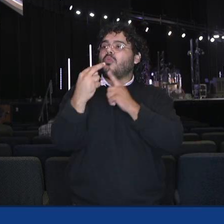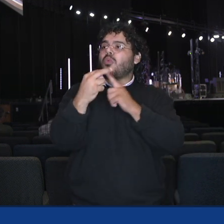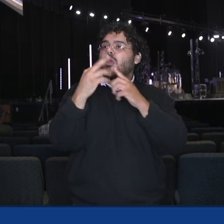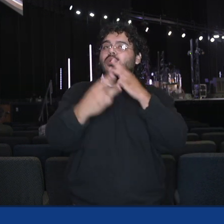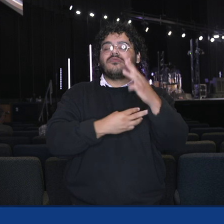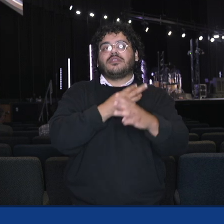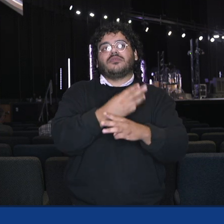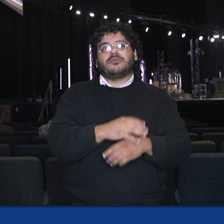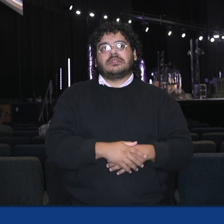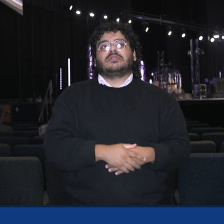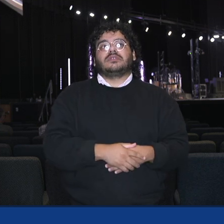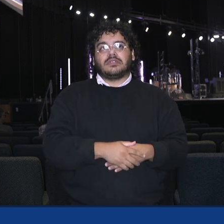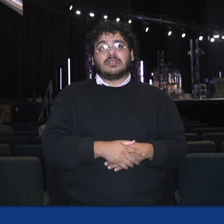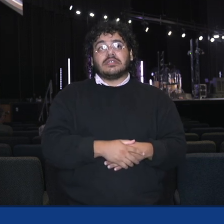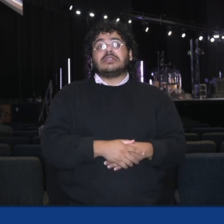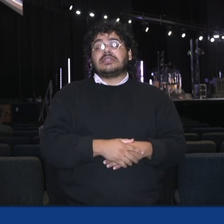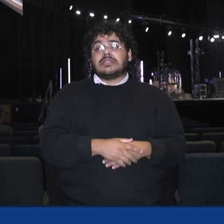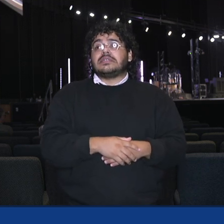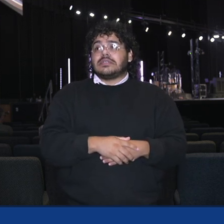our work.